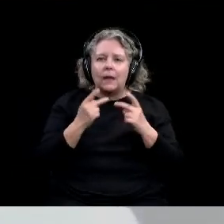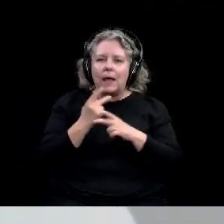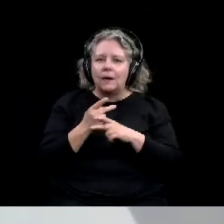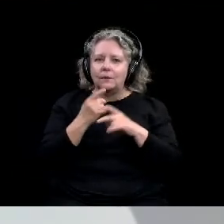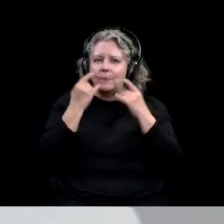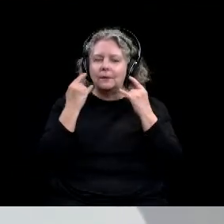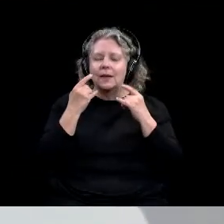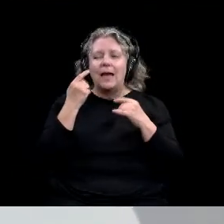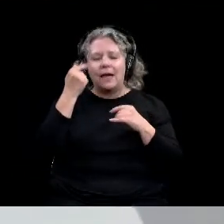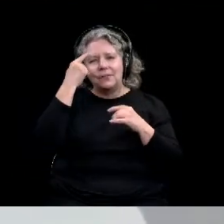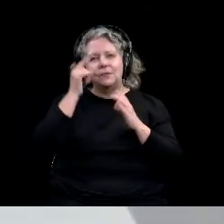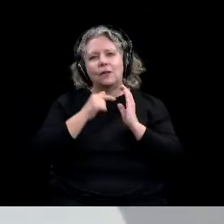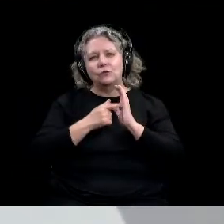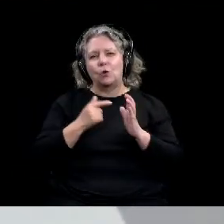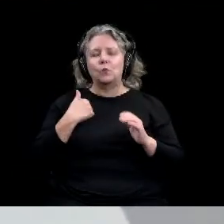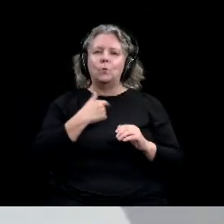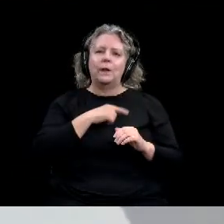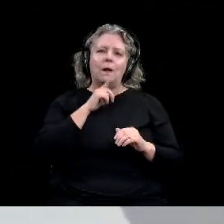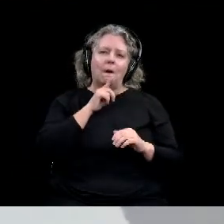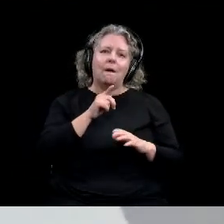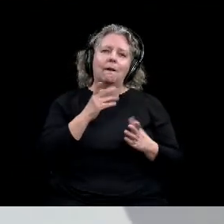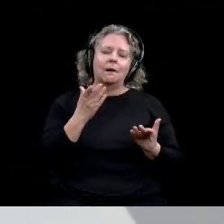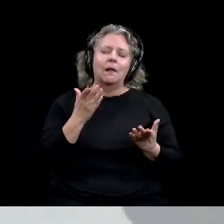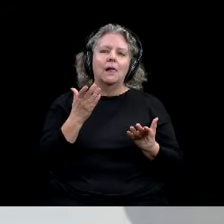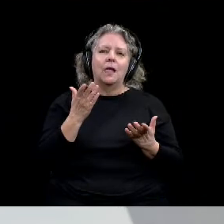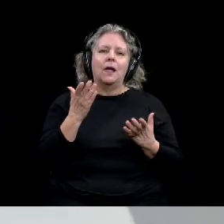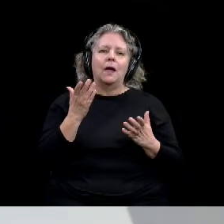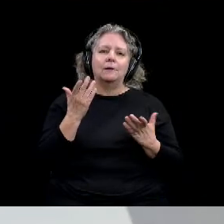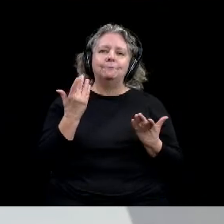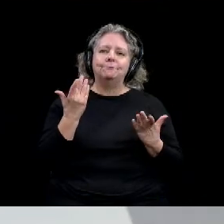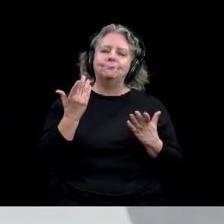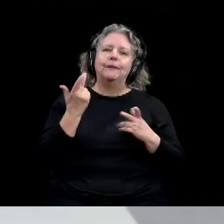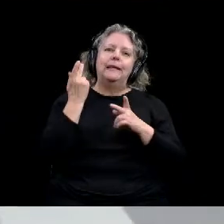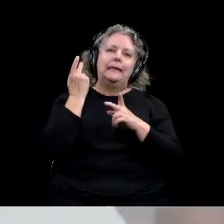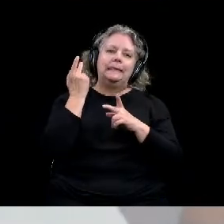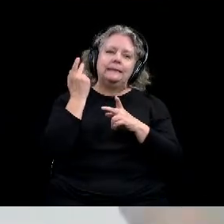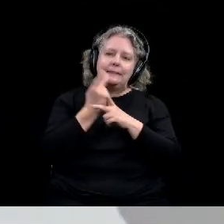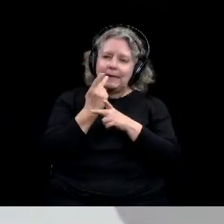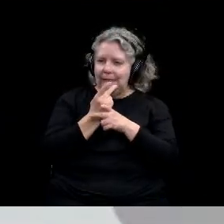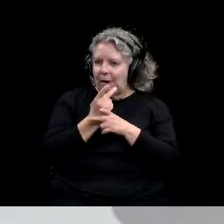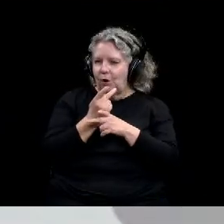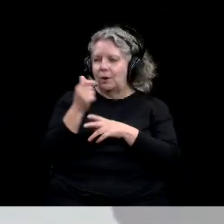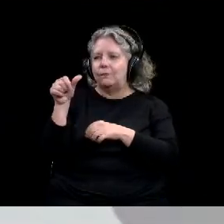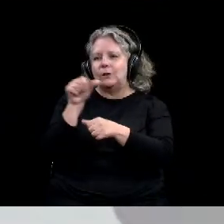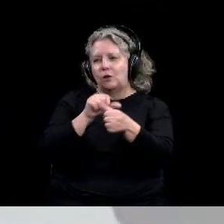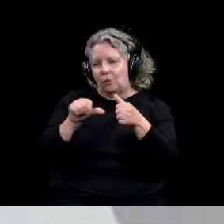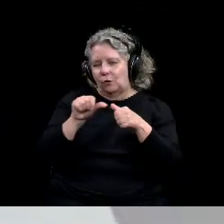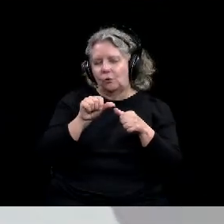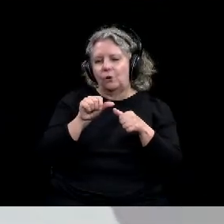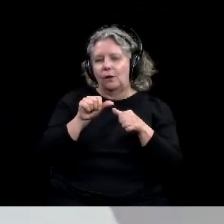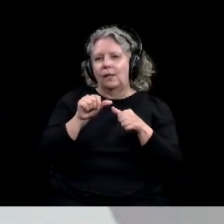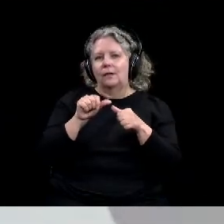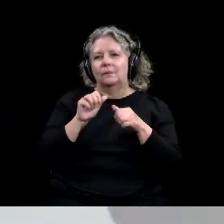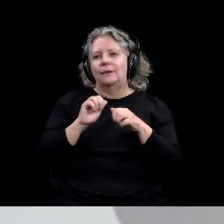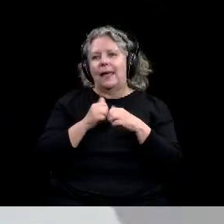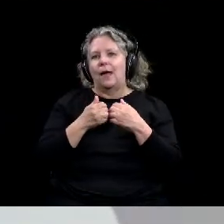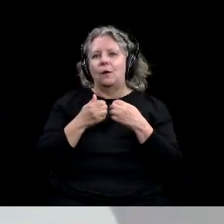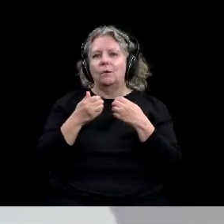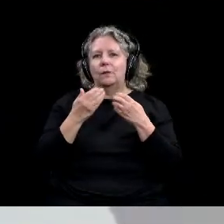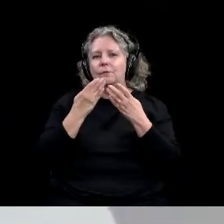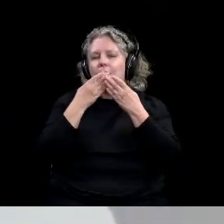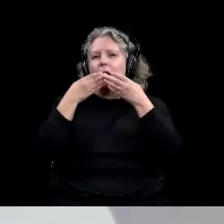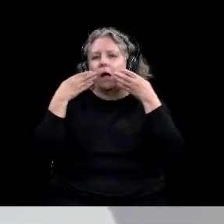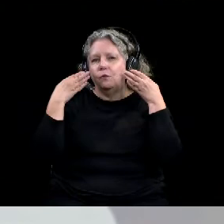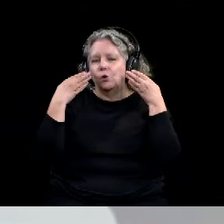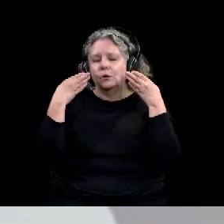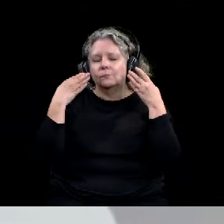our noses and mouths covered. If you do happen to be in a high-risk setting, particularly